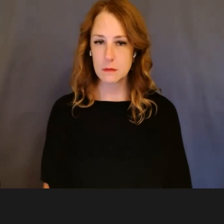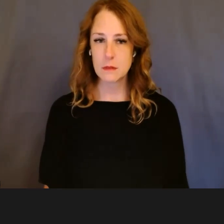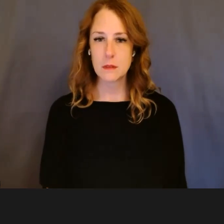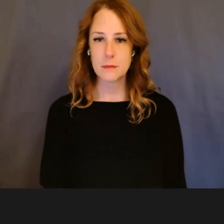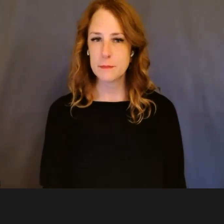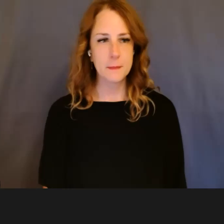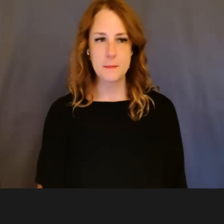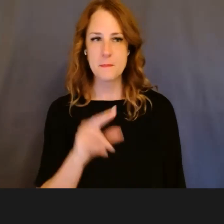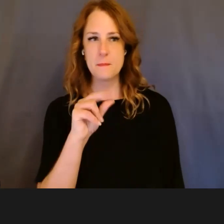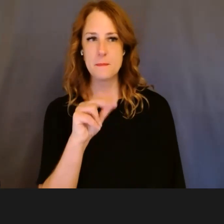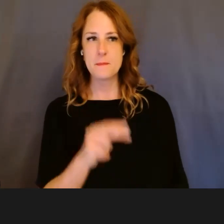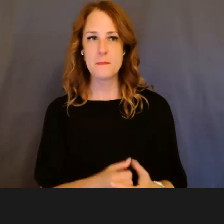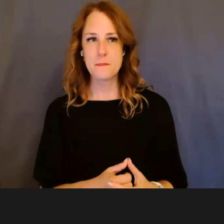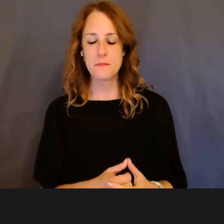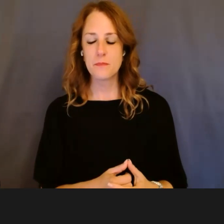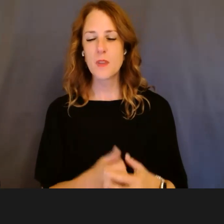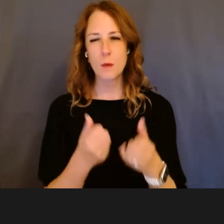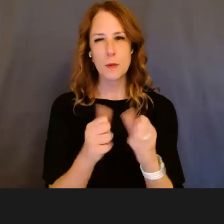No. Okay, let me try again.